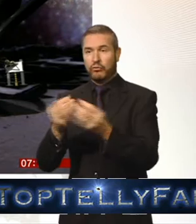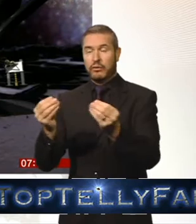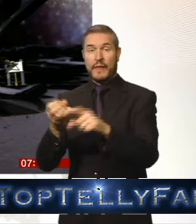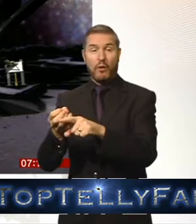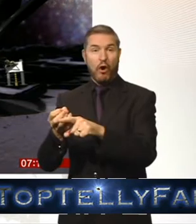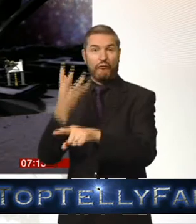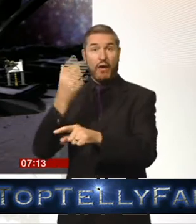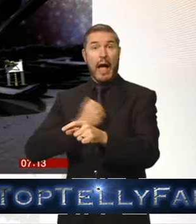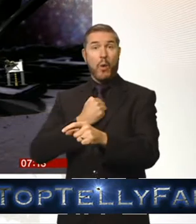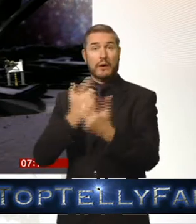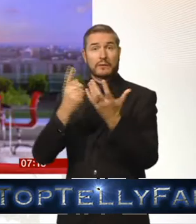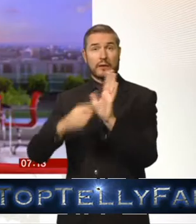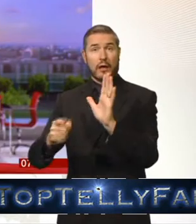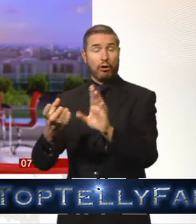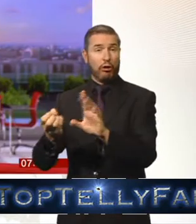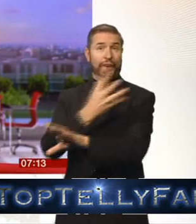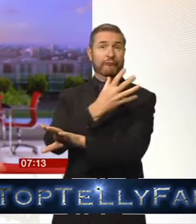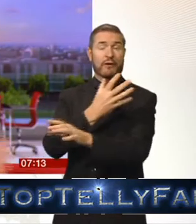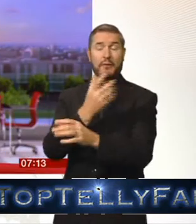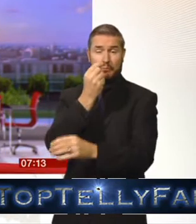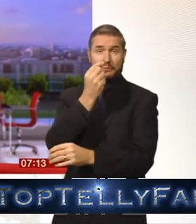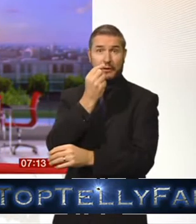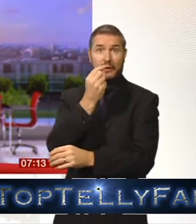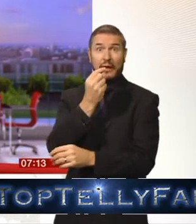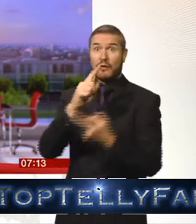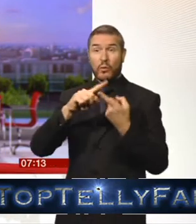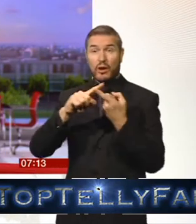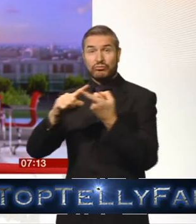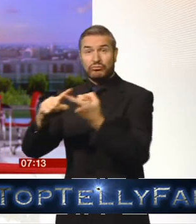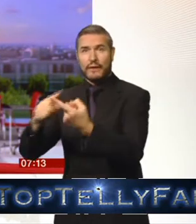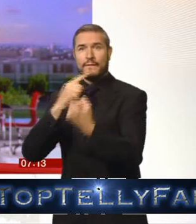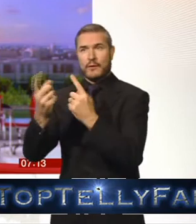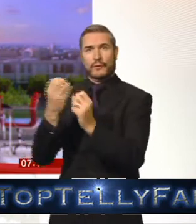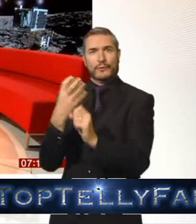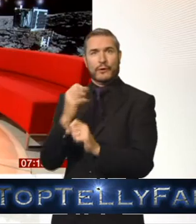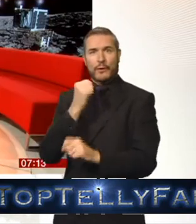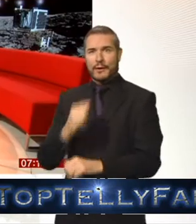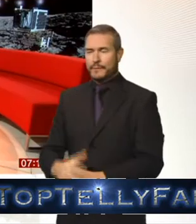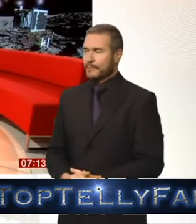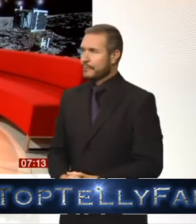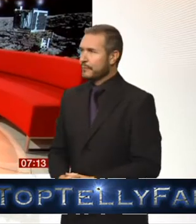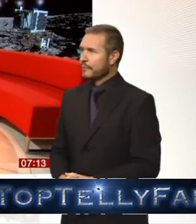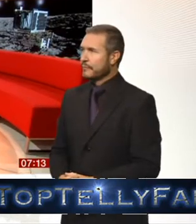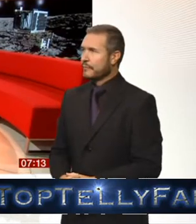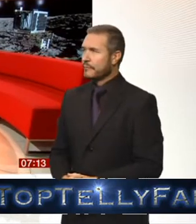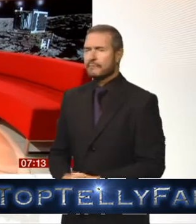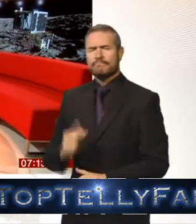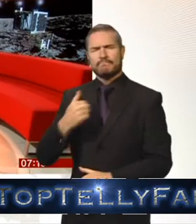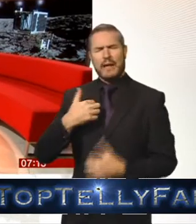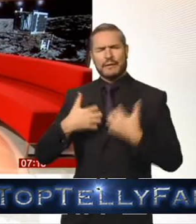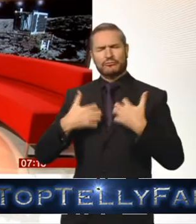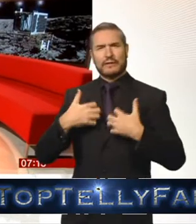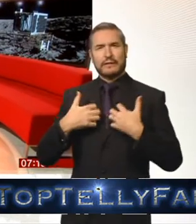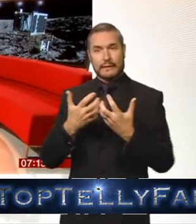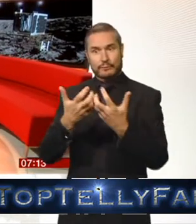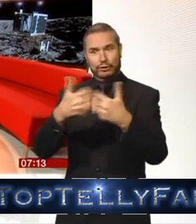into space but if that doesn't happen then yes it will just carry on so I can I just ask a question so I'm quite interested in how the solar panels work and I